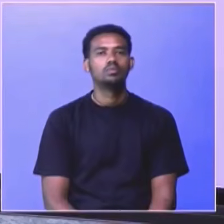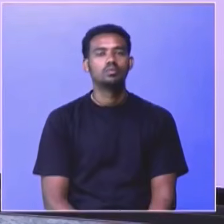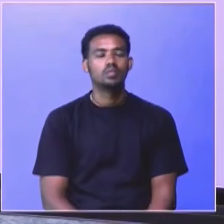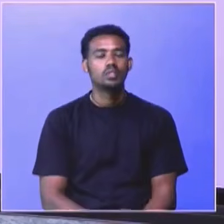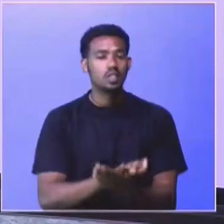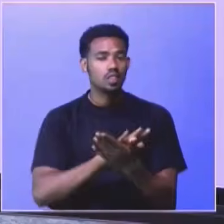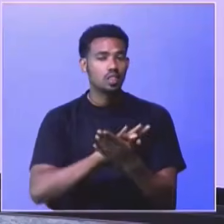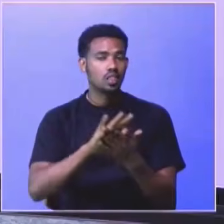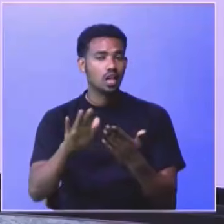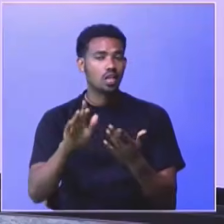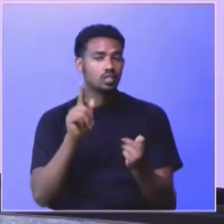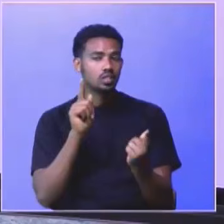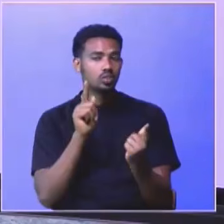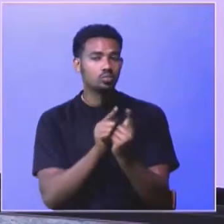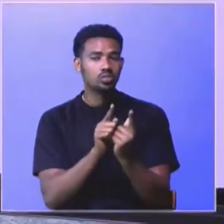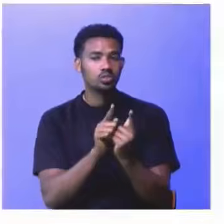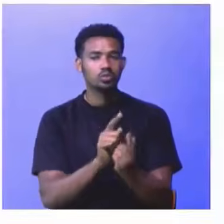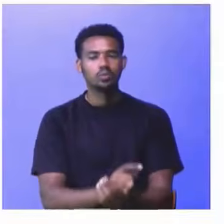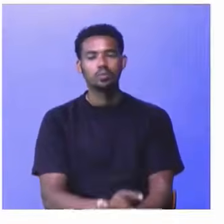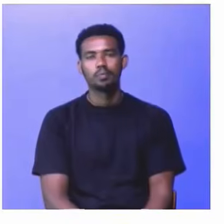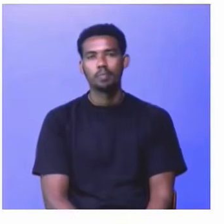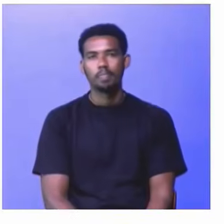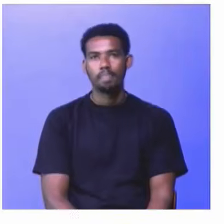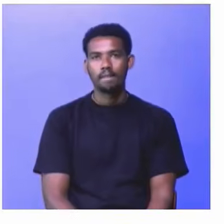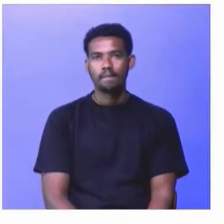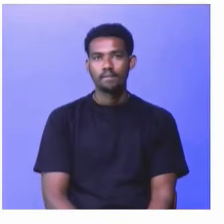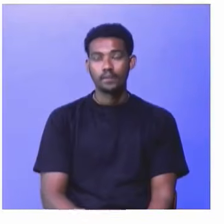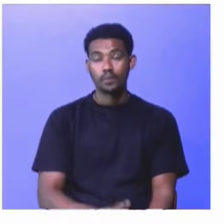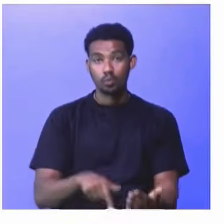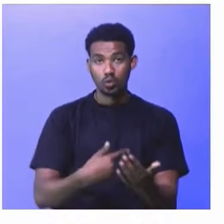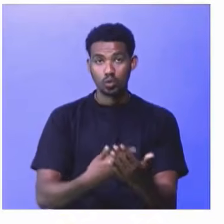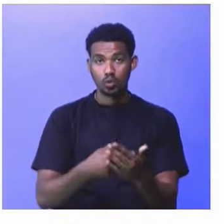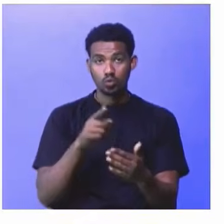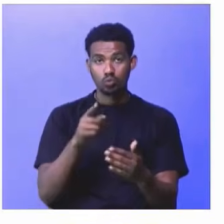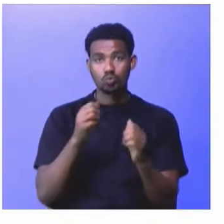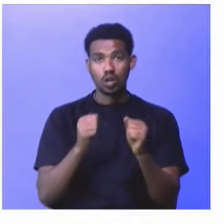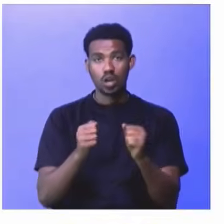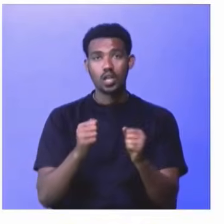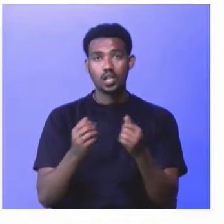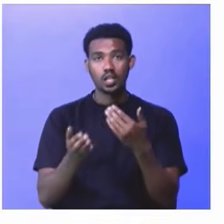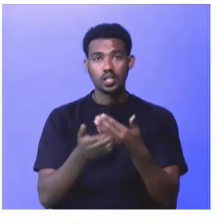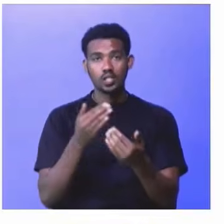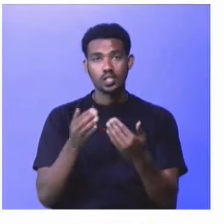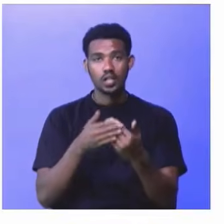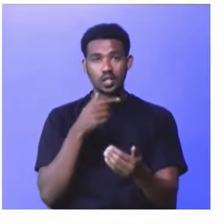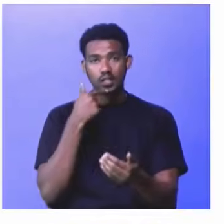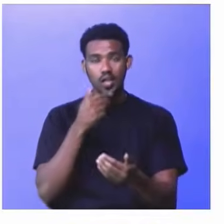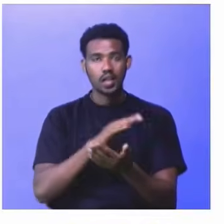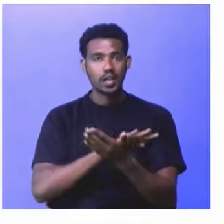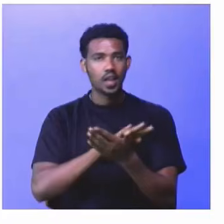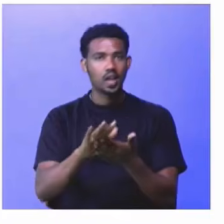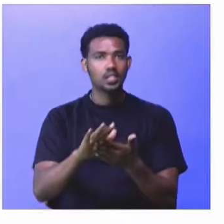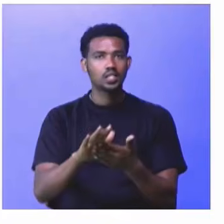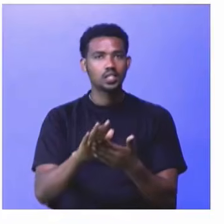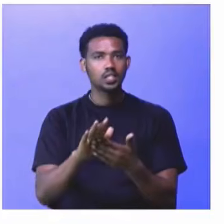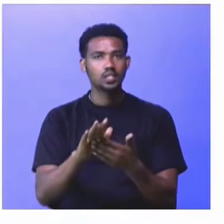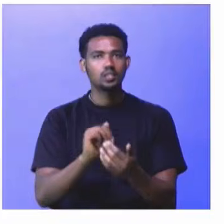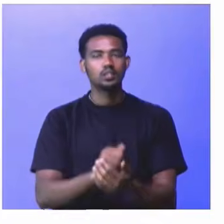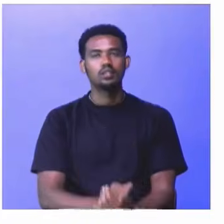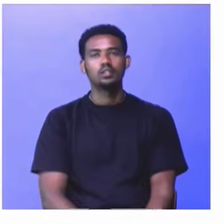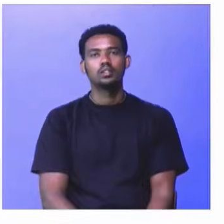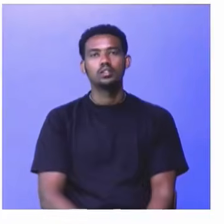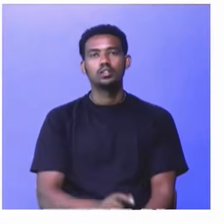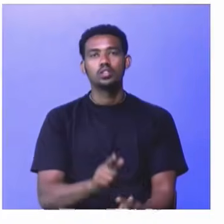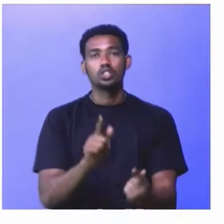Nice to meet you. So you can easily say nice to